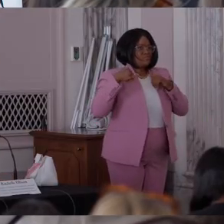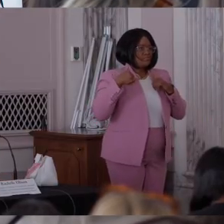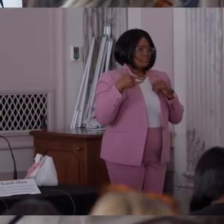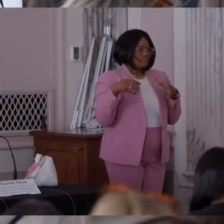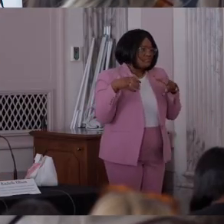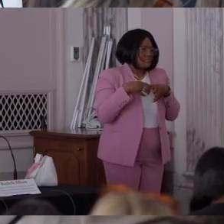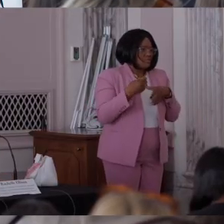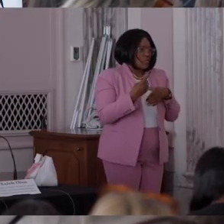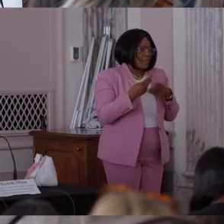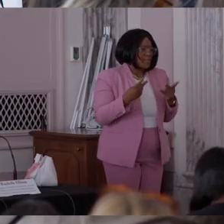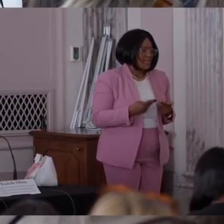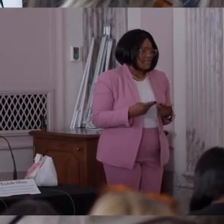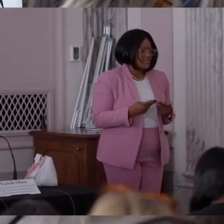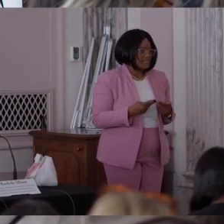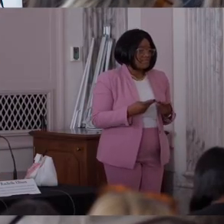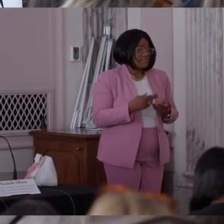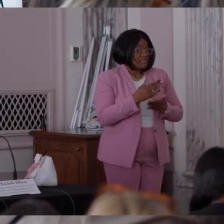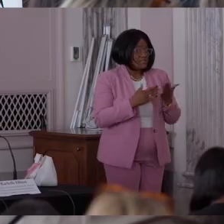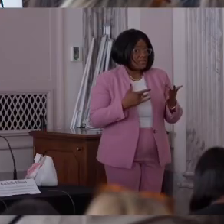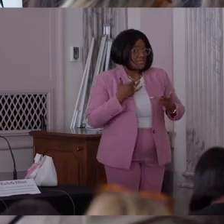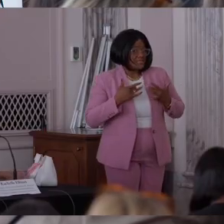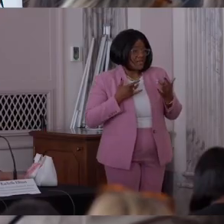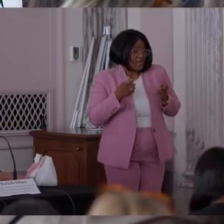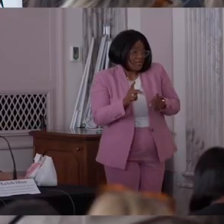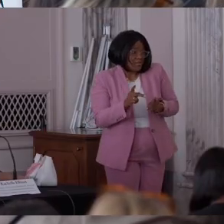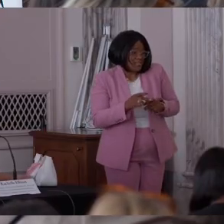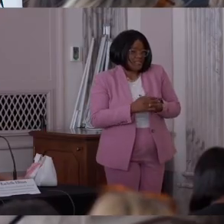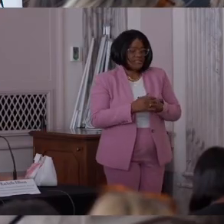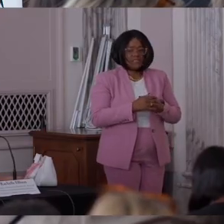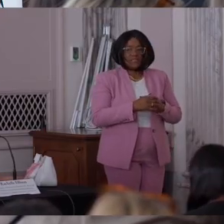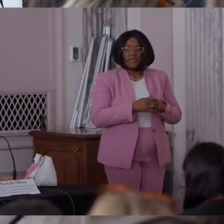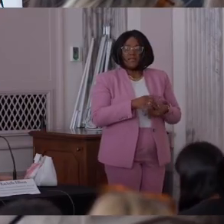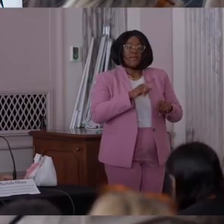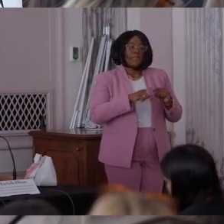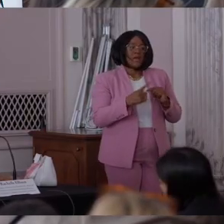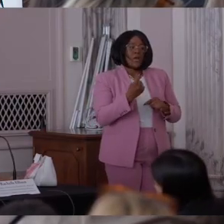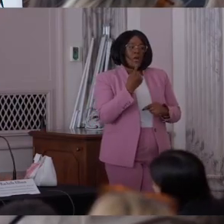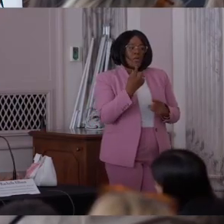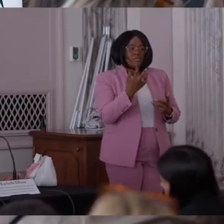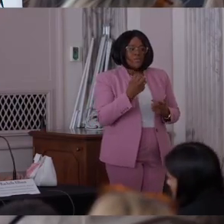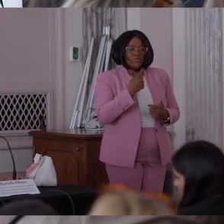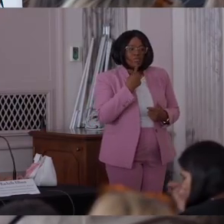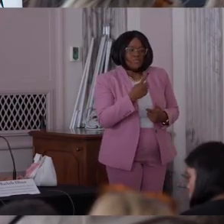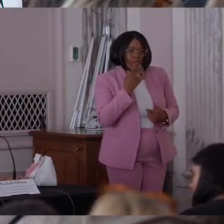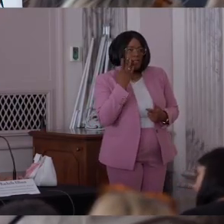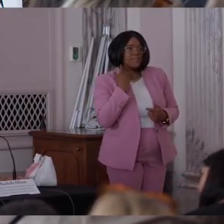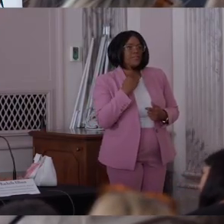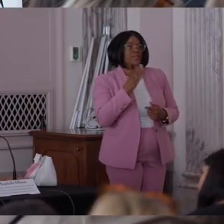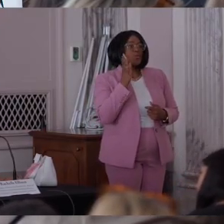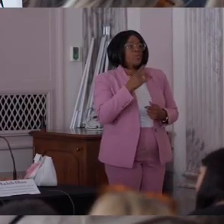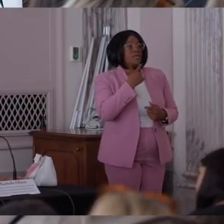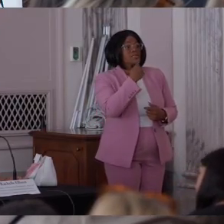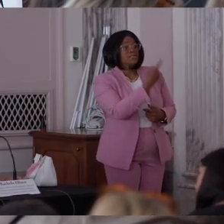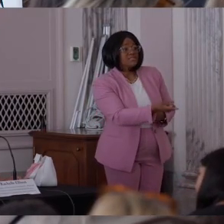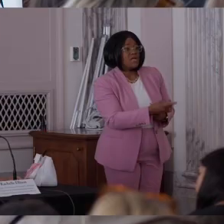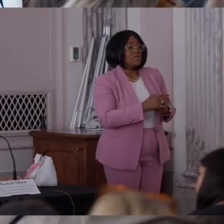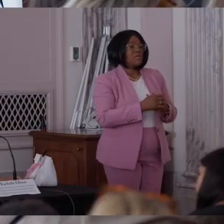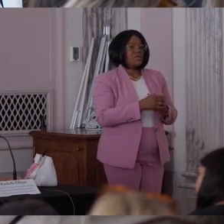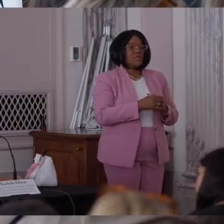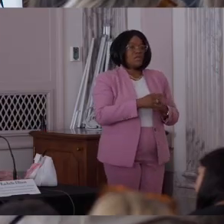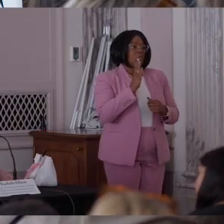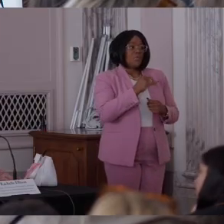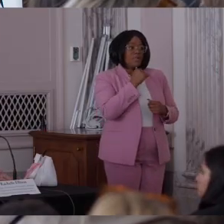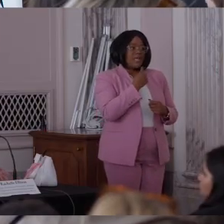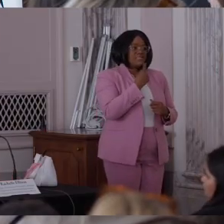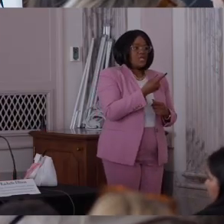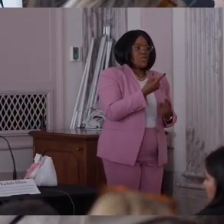together, and there are really exciting opportunities there. But I always like to say, they will tell you where the inn is. They will not tell you what